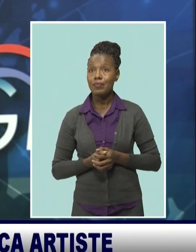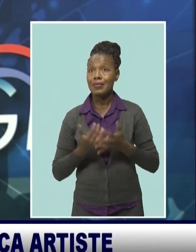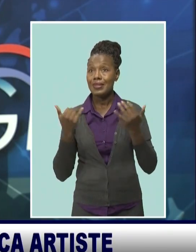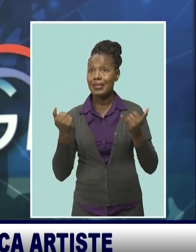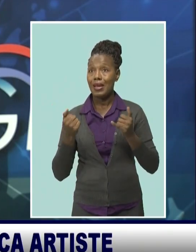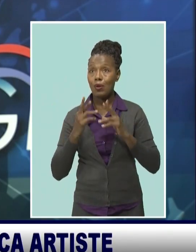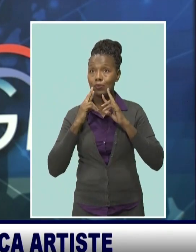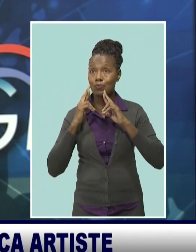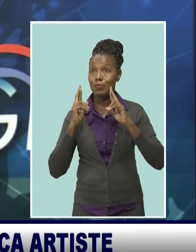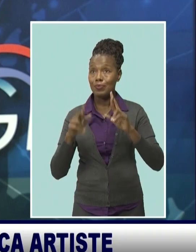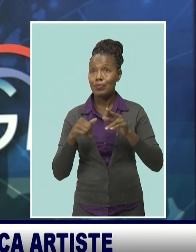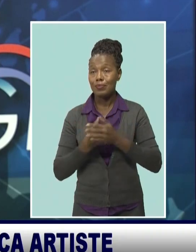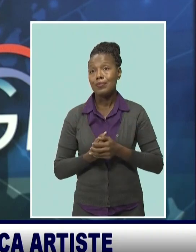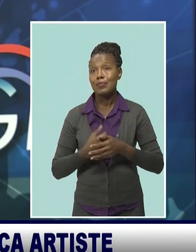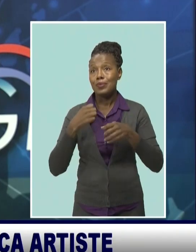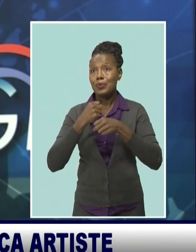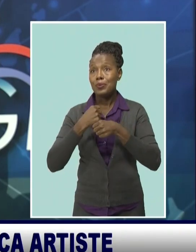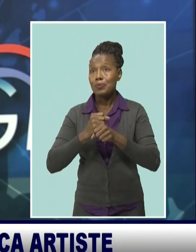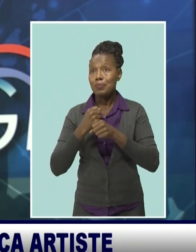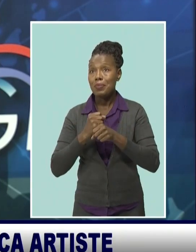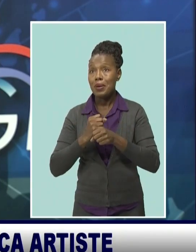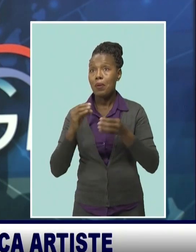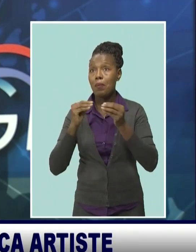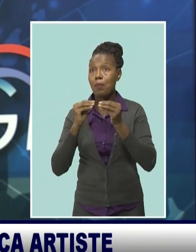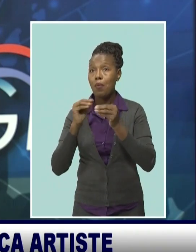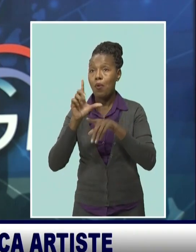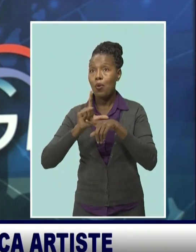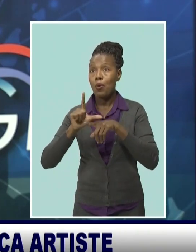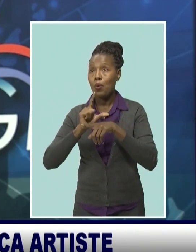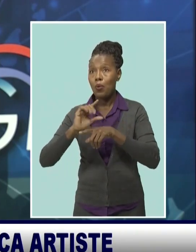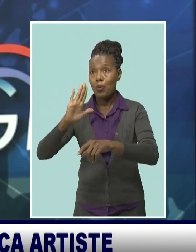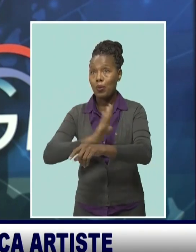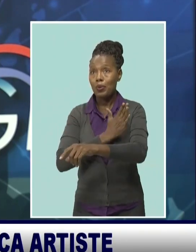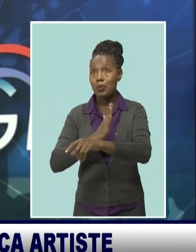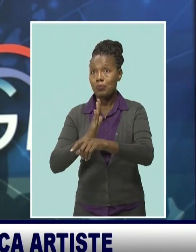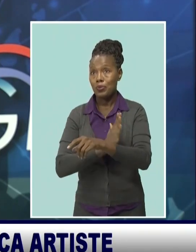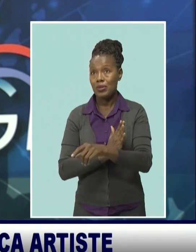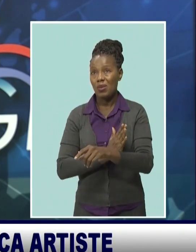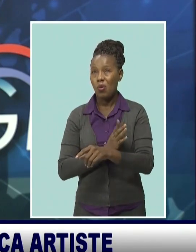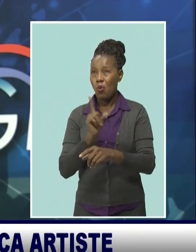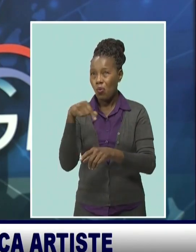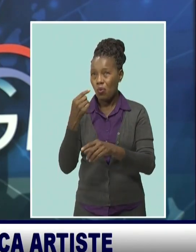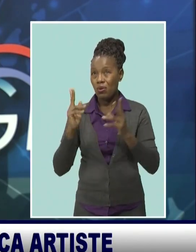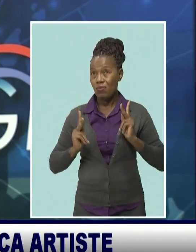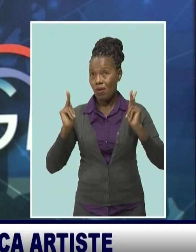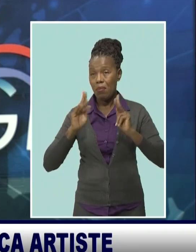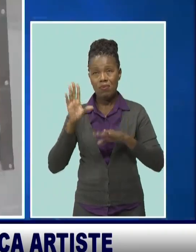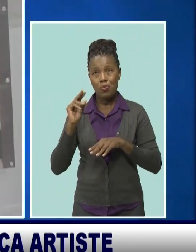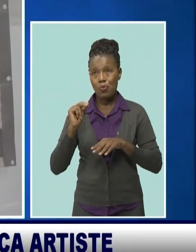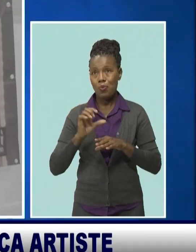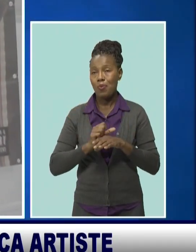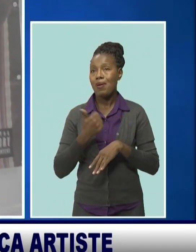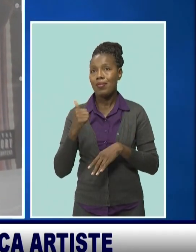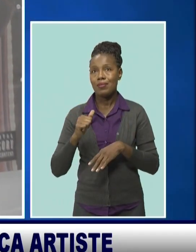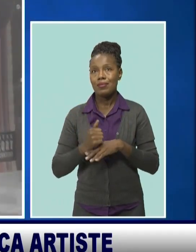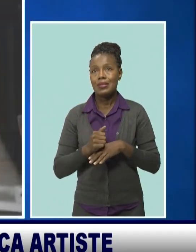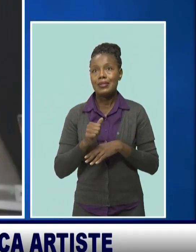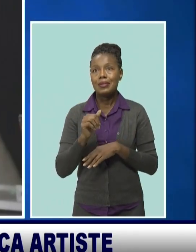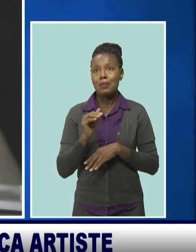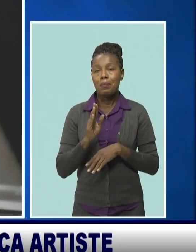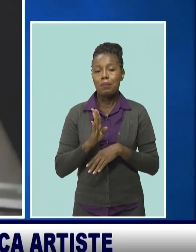calls for production of more local music, this time outside of Crapova. Recording artist Ollaback has just released another single